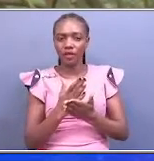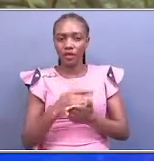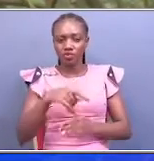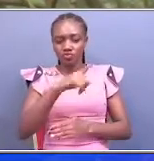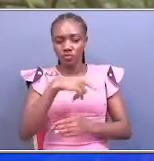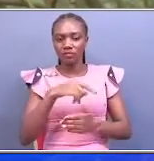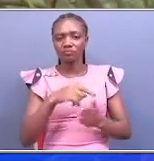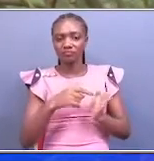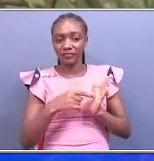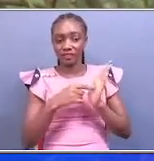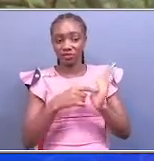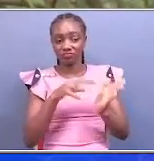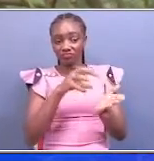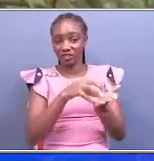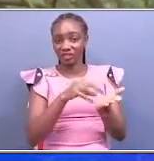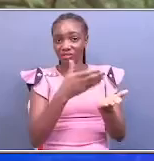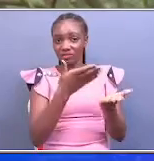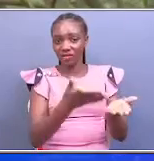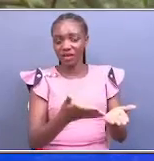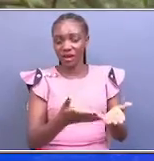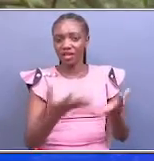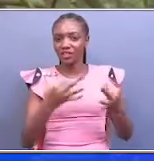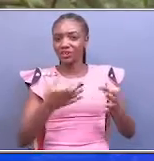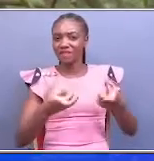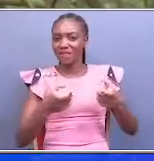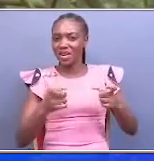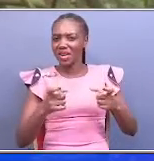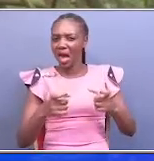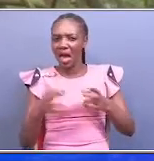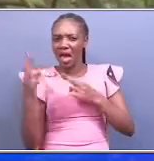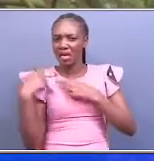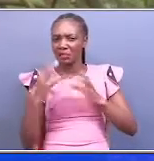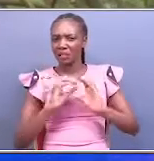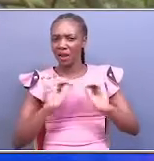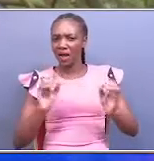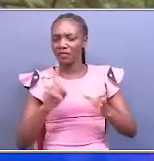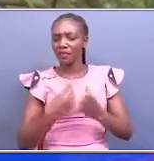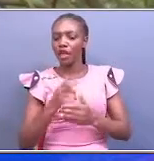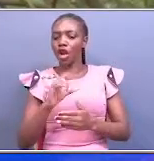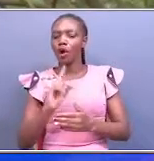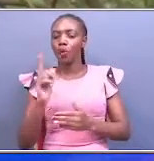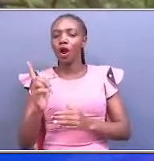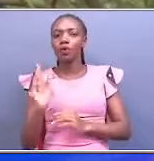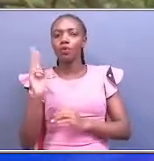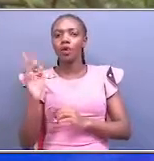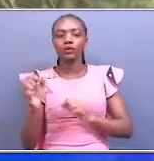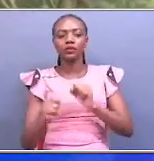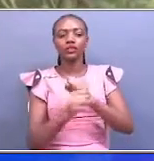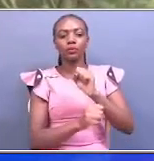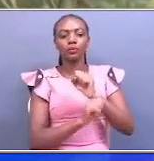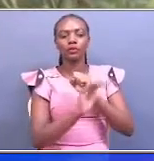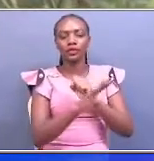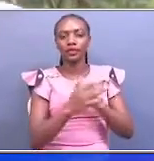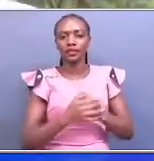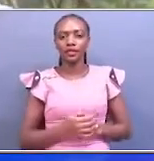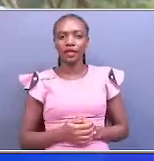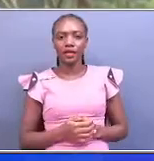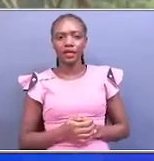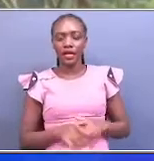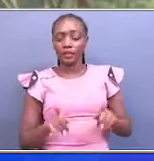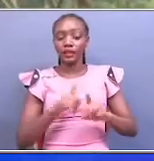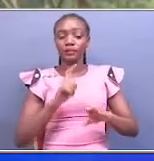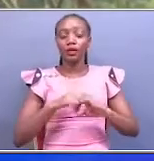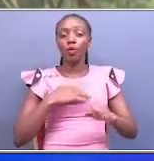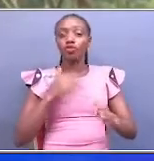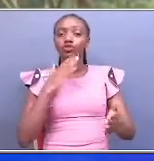that. Because if the media do not play its part, then no one will come and be able to support this. And we are going to ensure